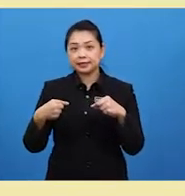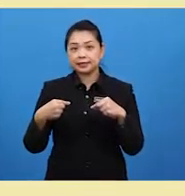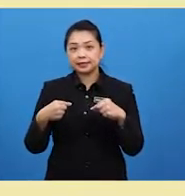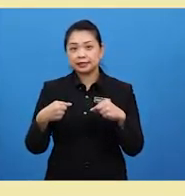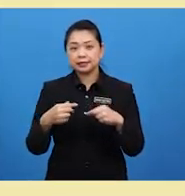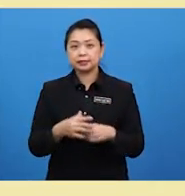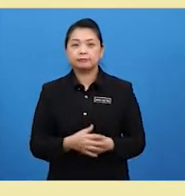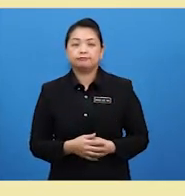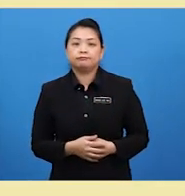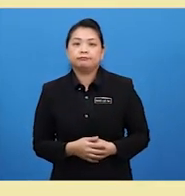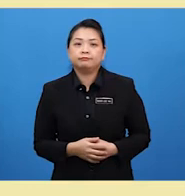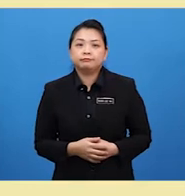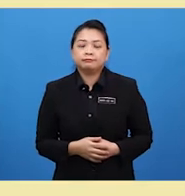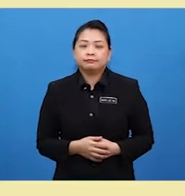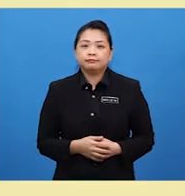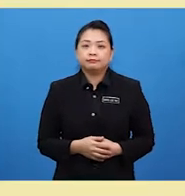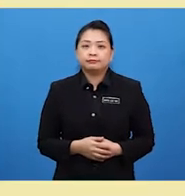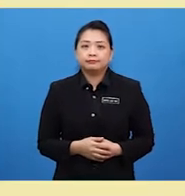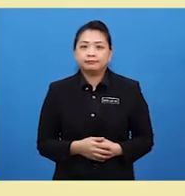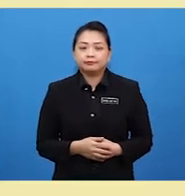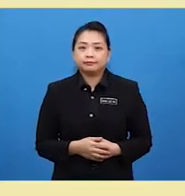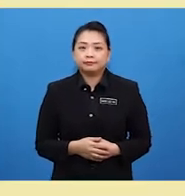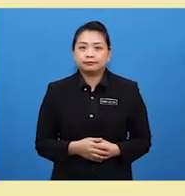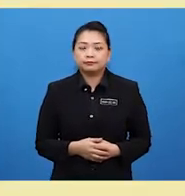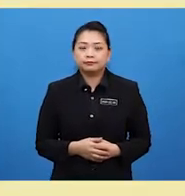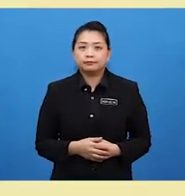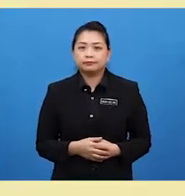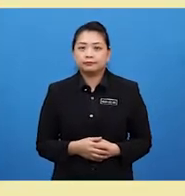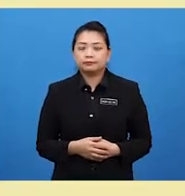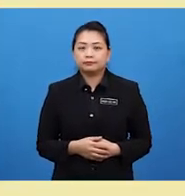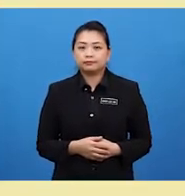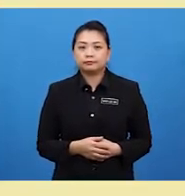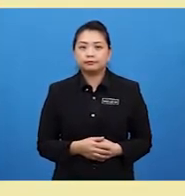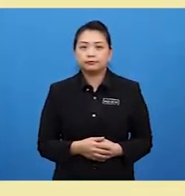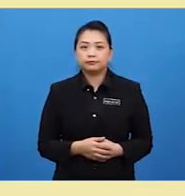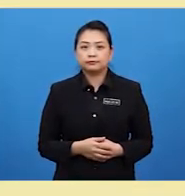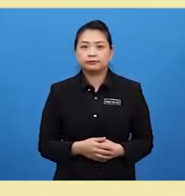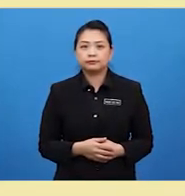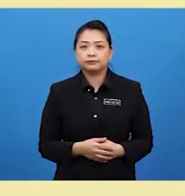1.